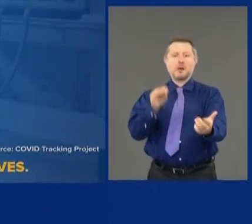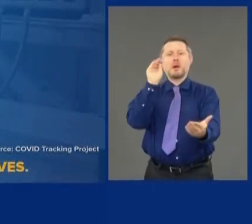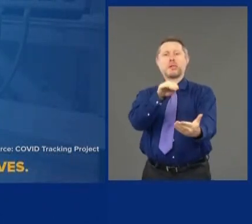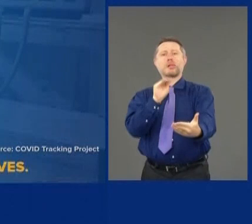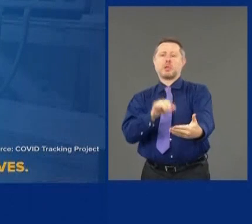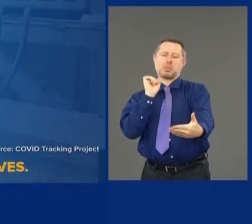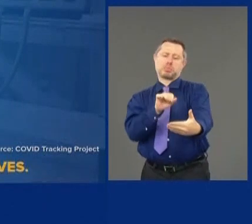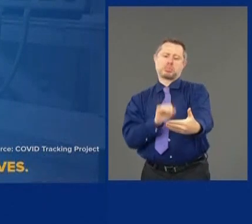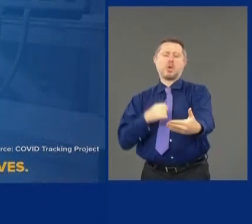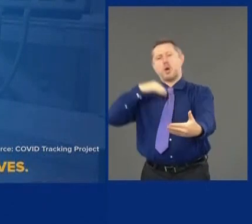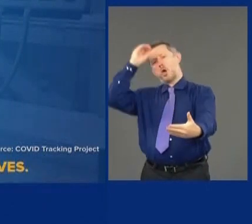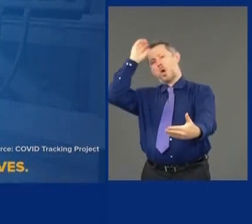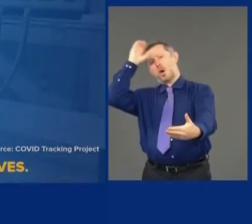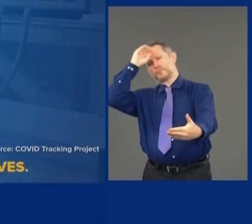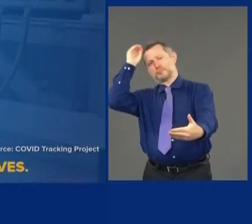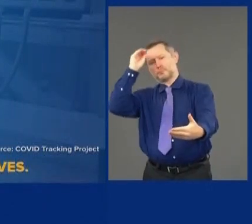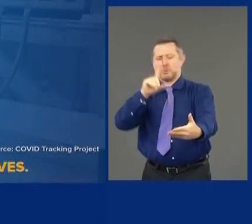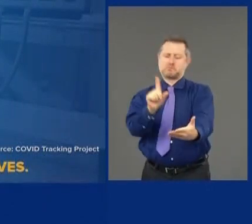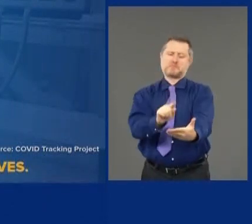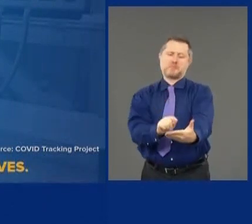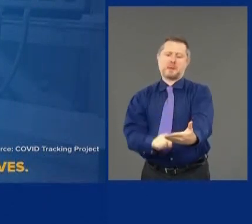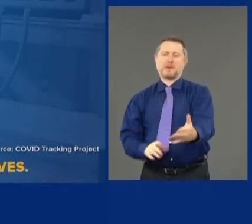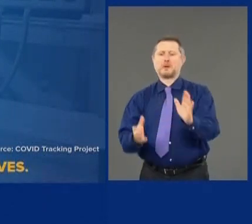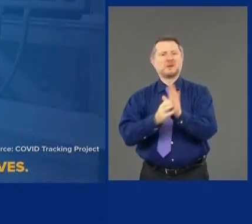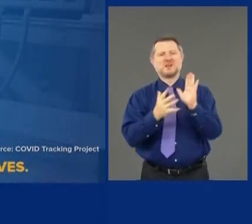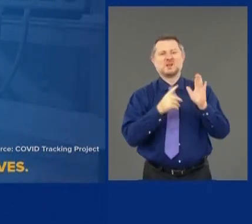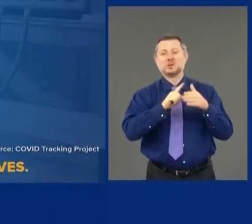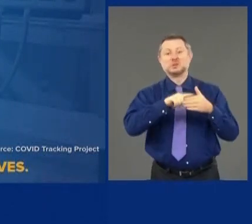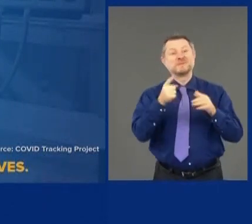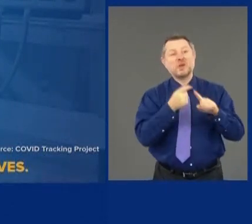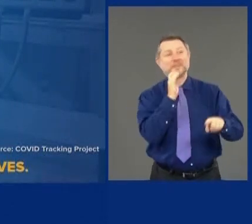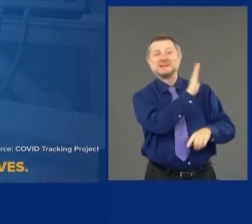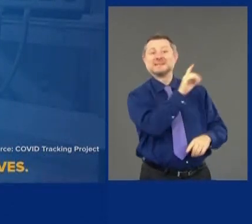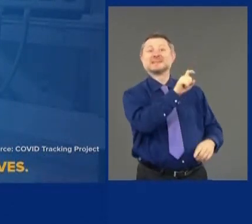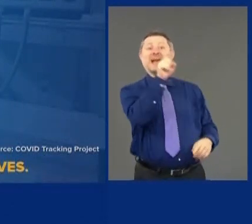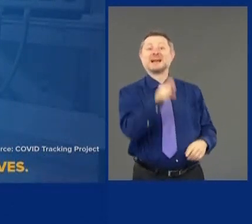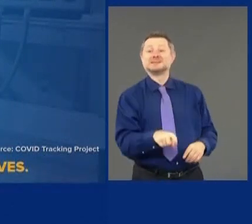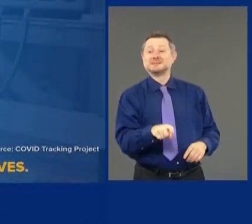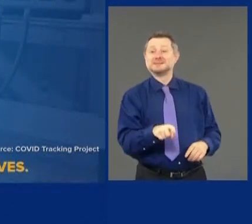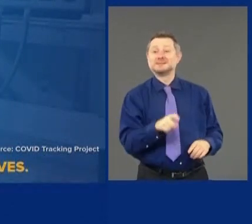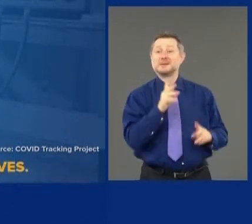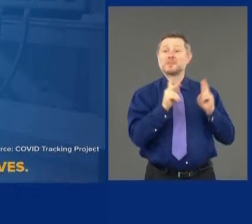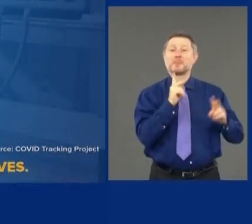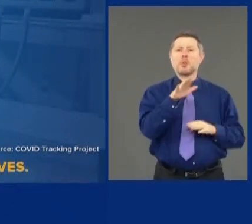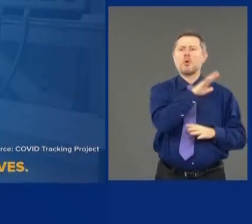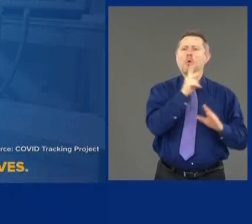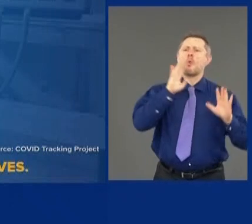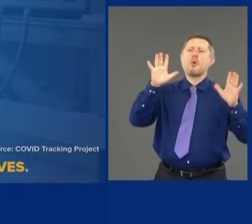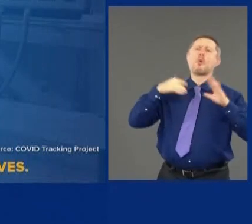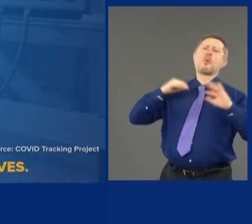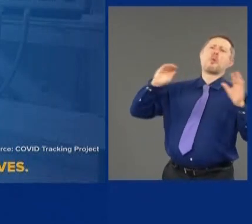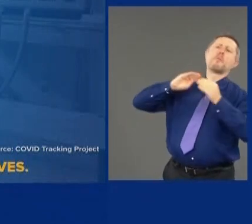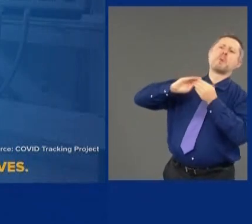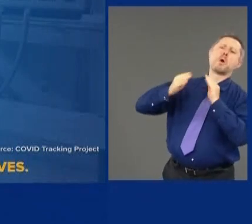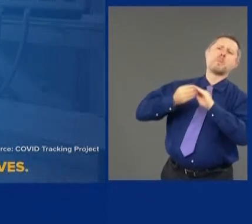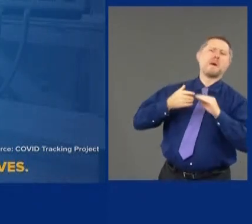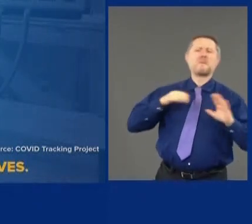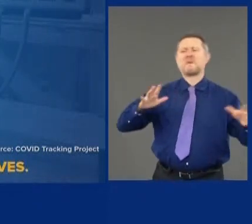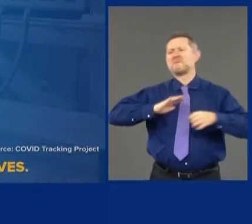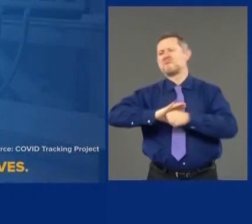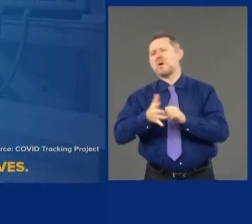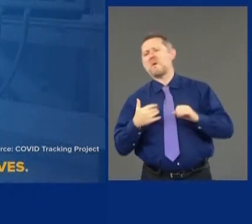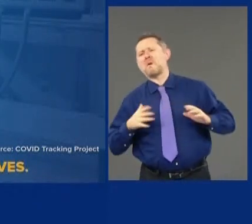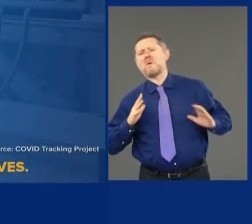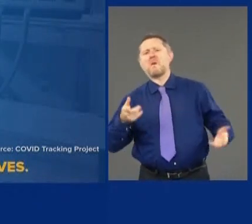Facts. Texas. Oh, there's no problem. No virus. This is